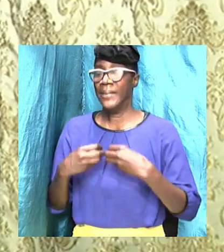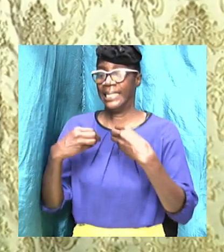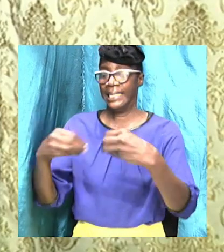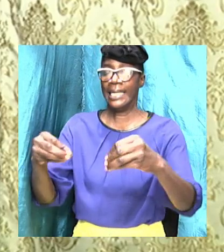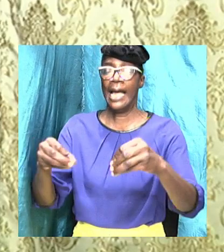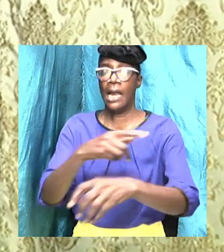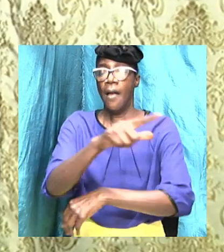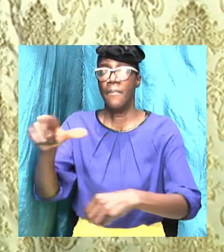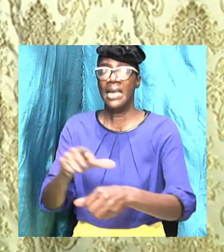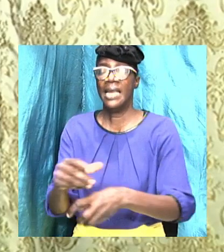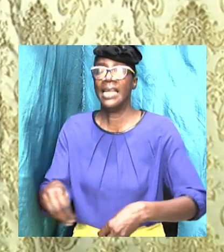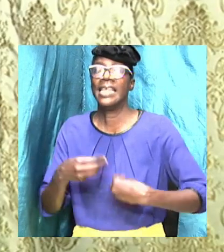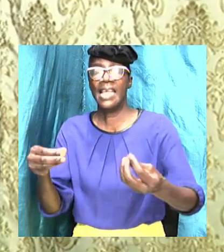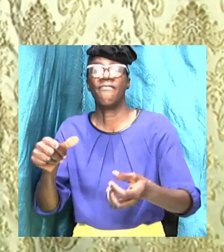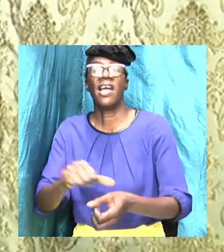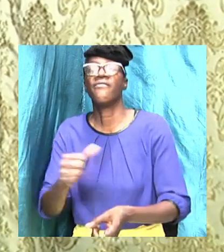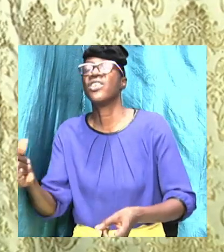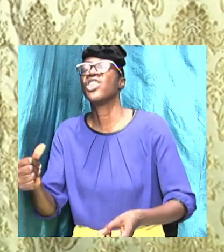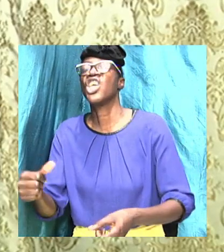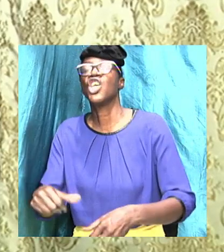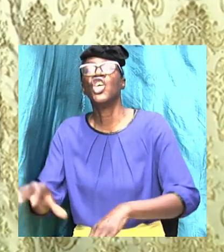give everything to the church."